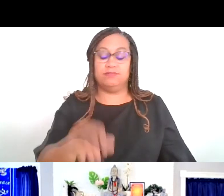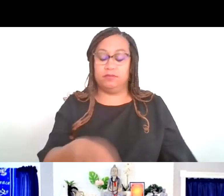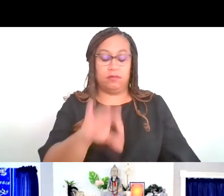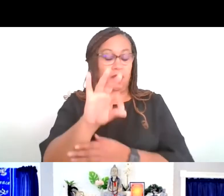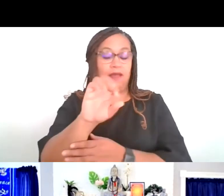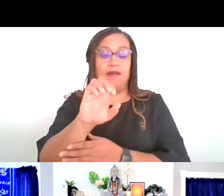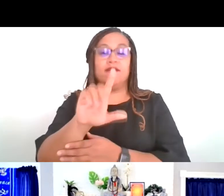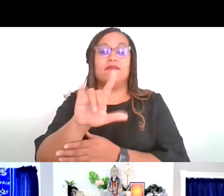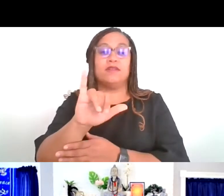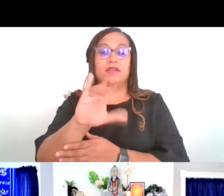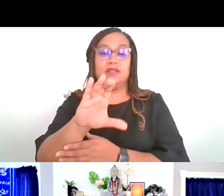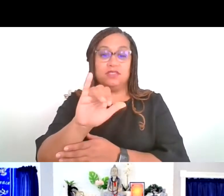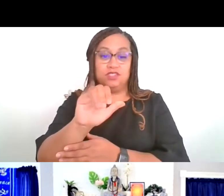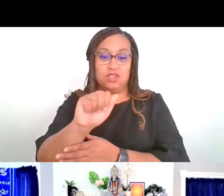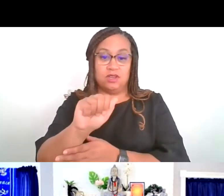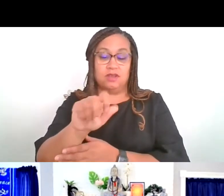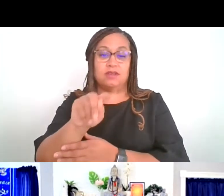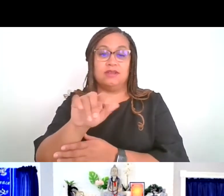FeliciaTaylorMusic.com,